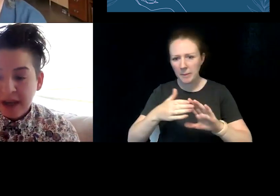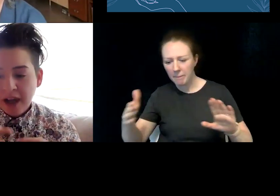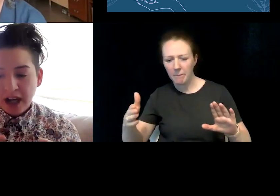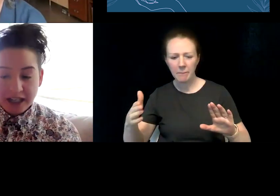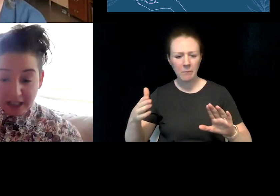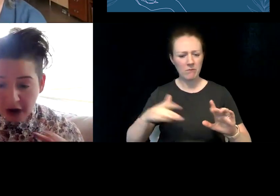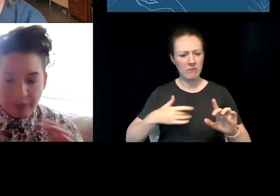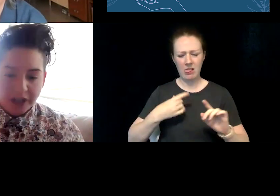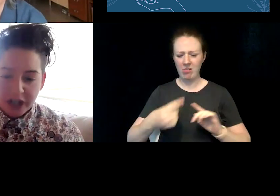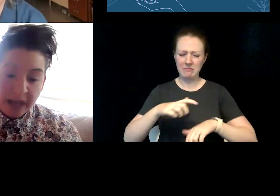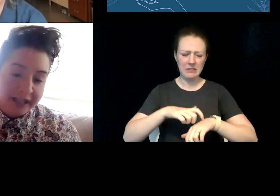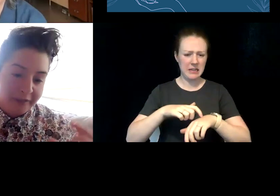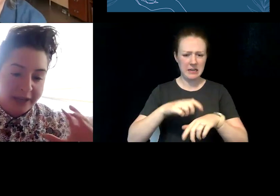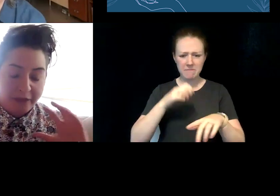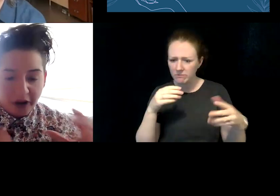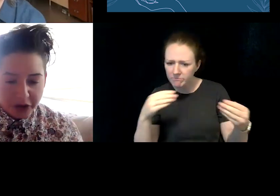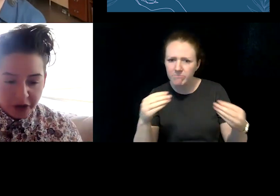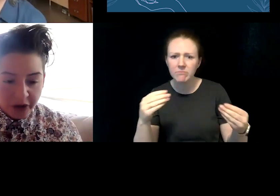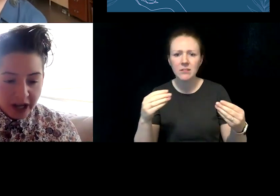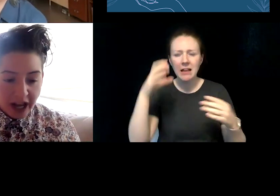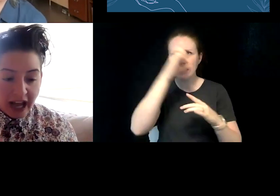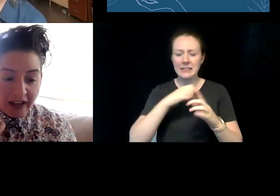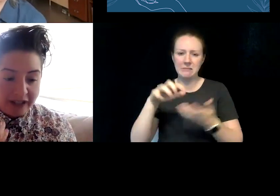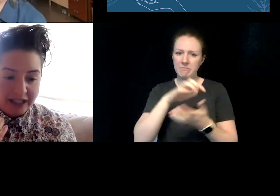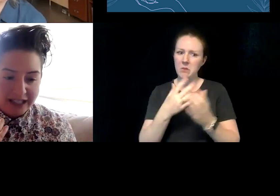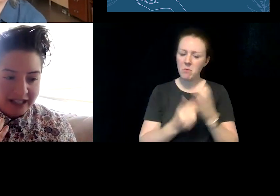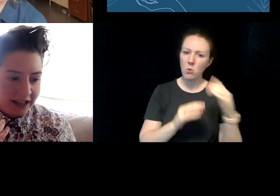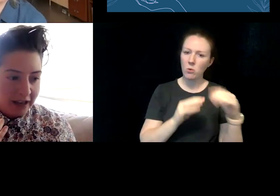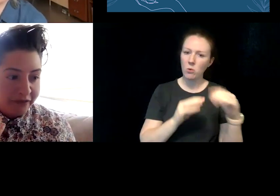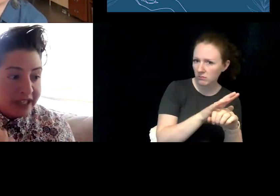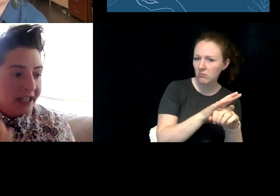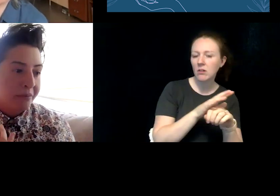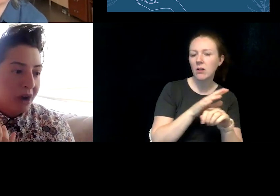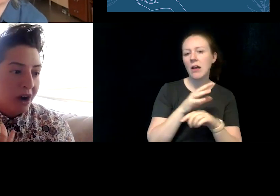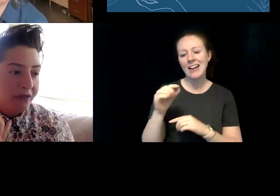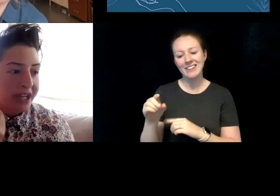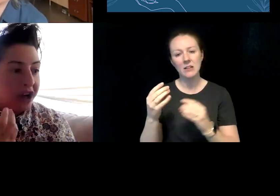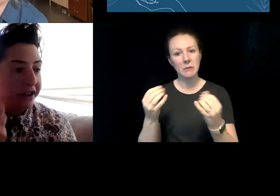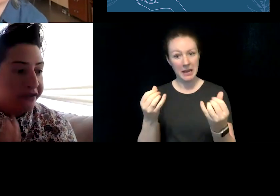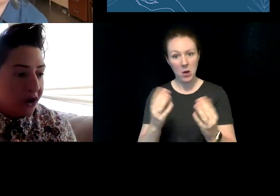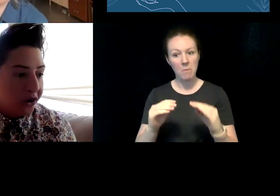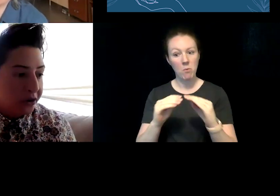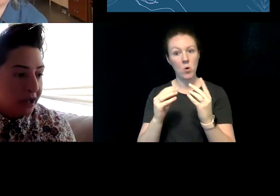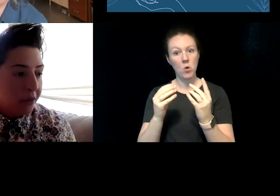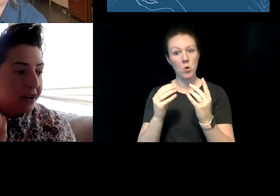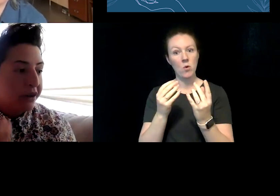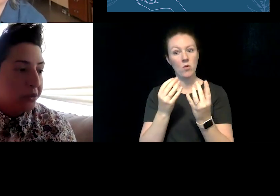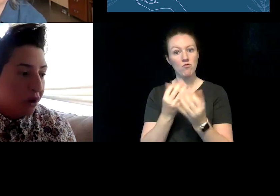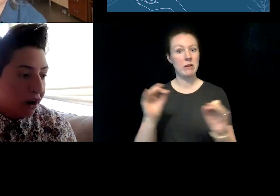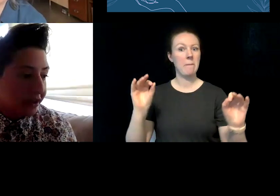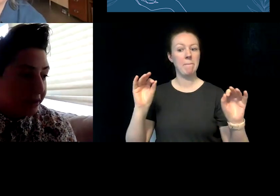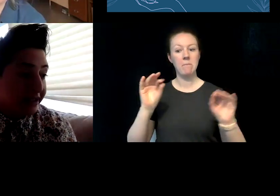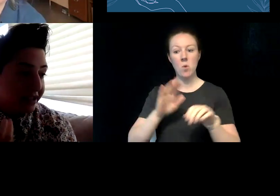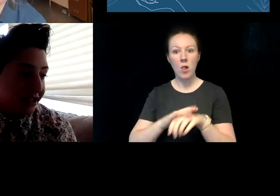of time. And I guess, like, the combination of pandemic, but also having this freedom of being on the phone whenever